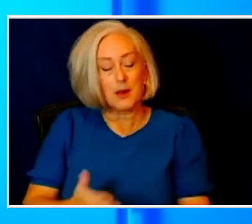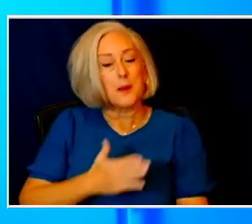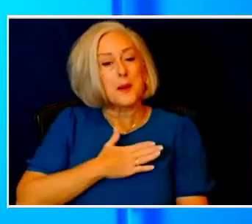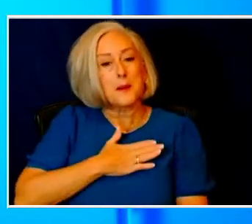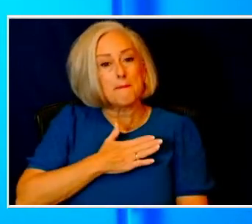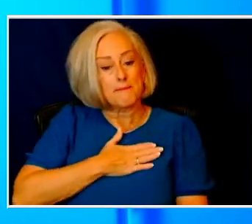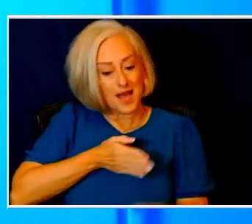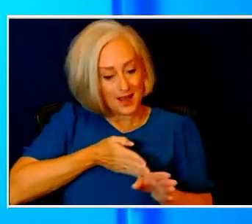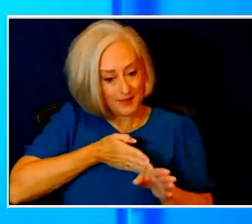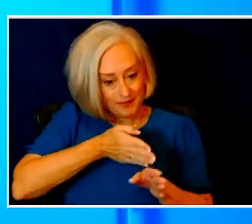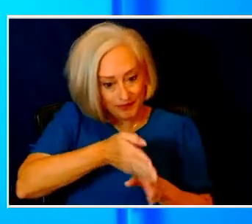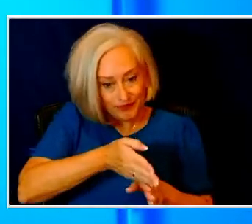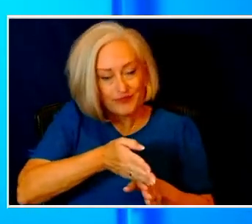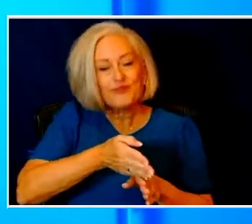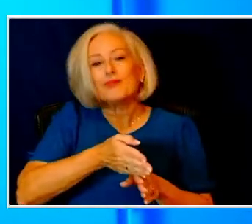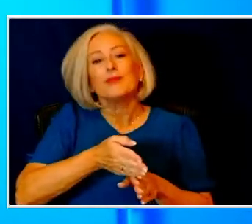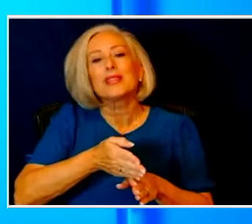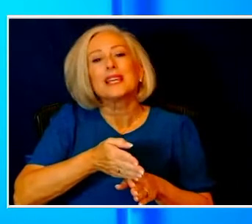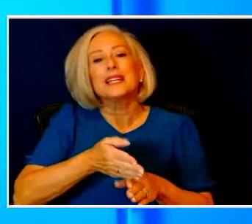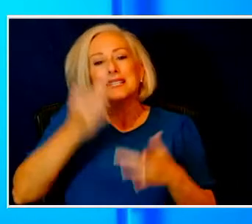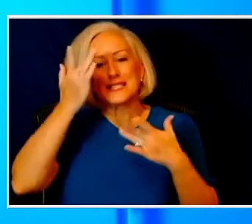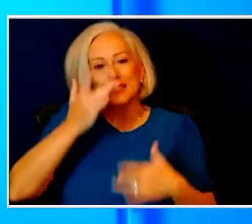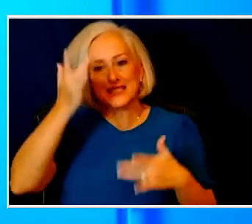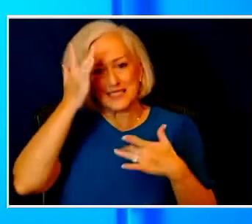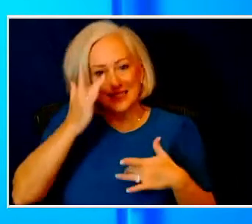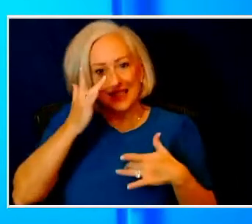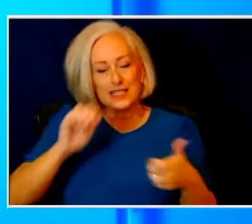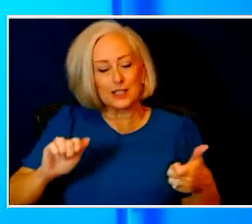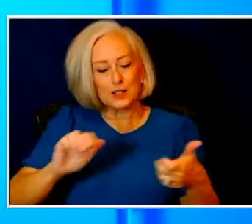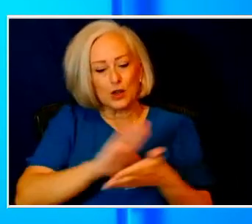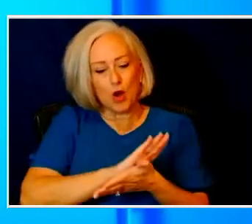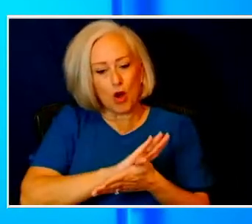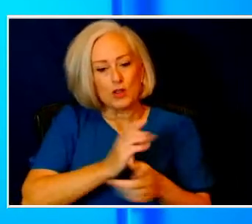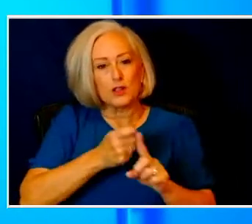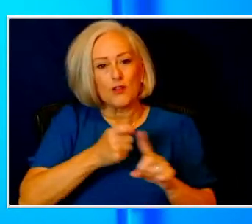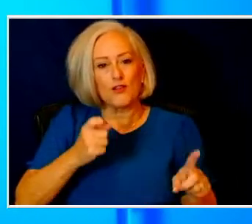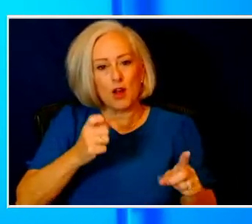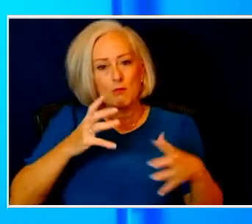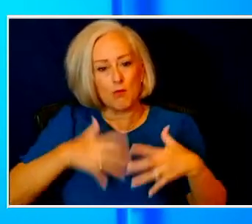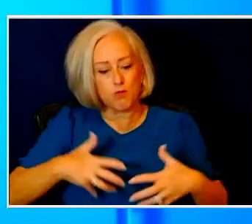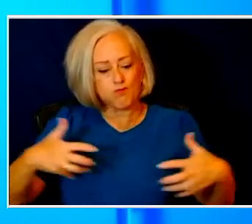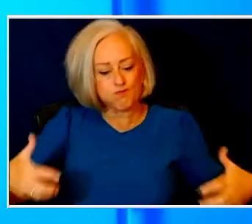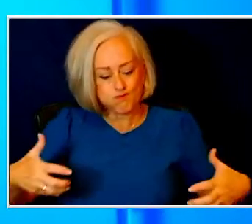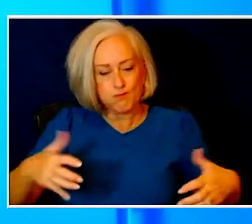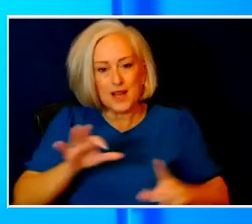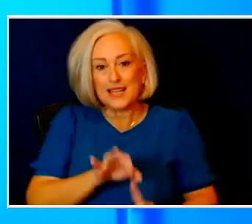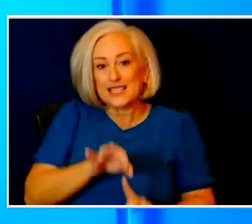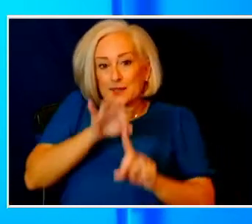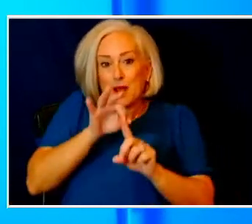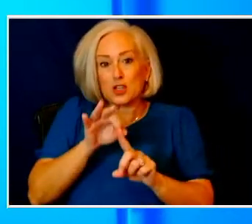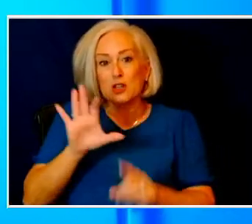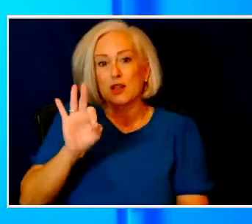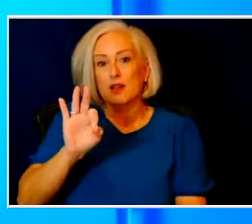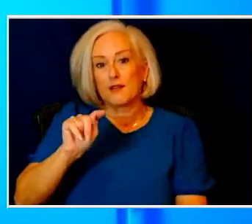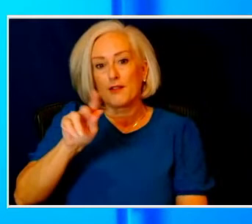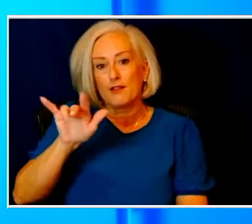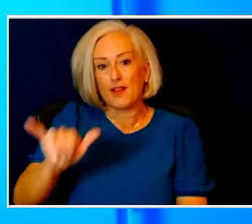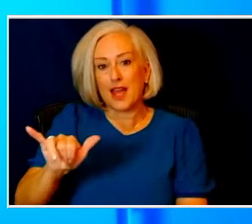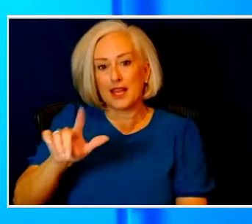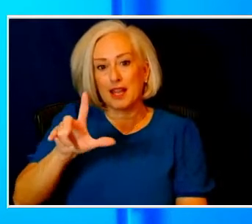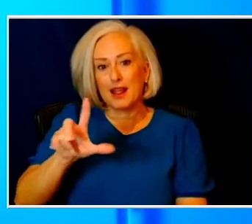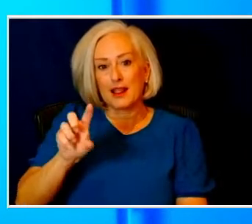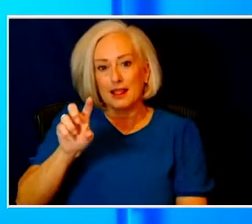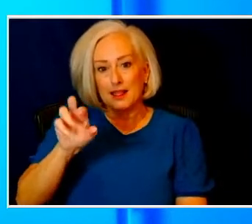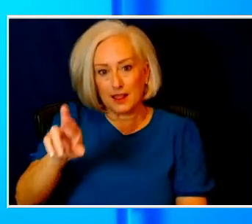processes that are caused by obesity, in particular fatty liver disease, and how it affects people's lives. So we are